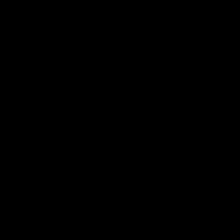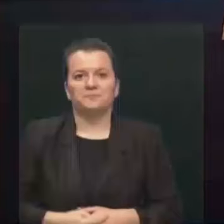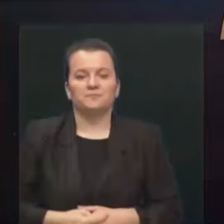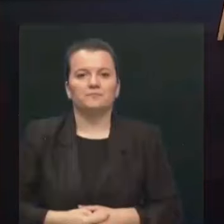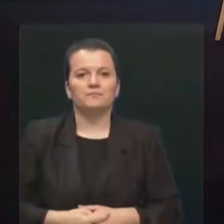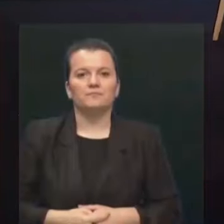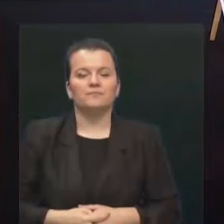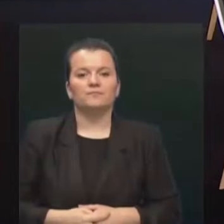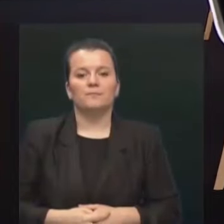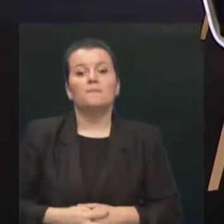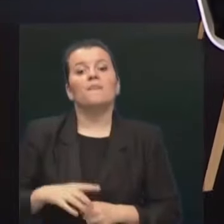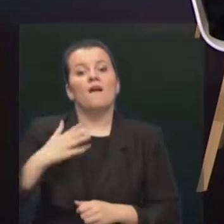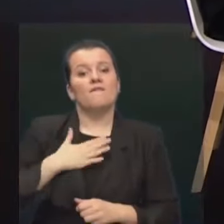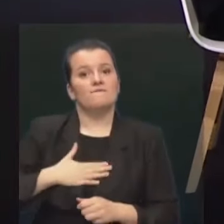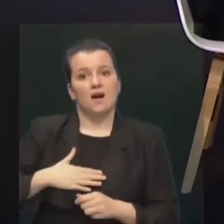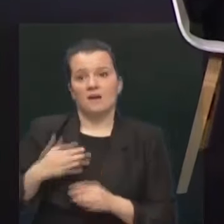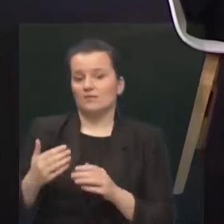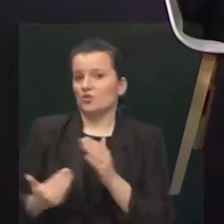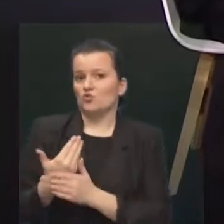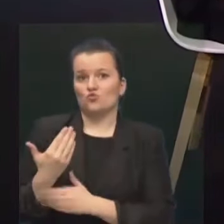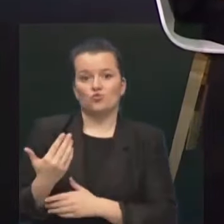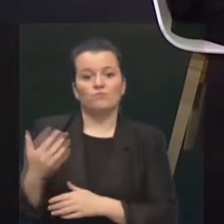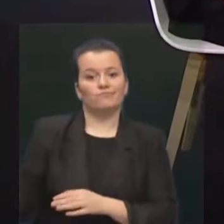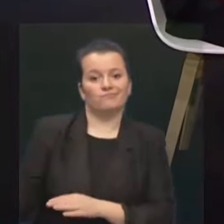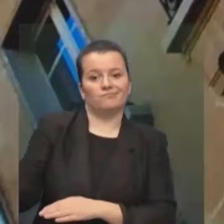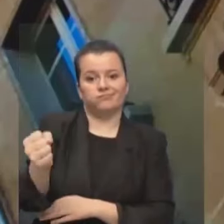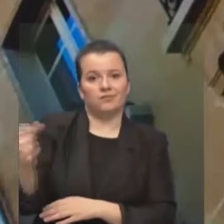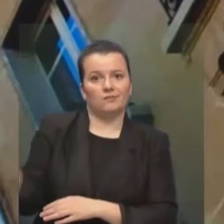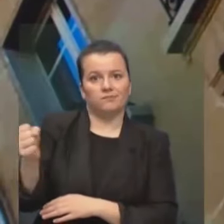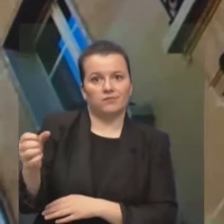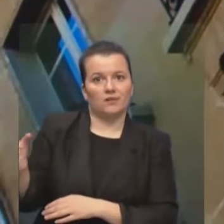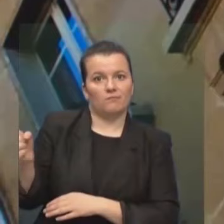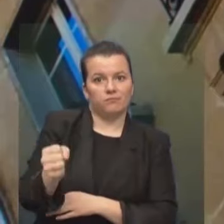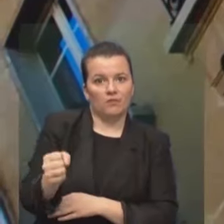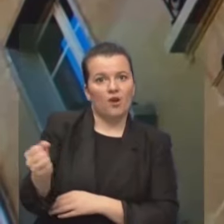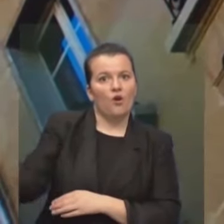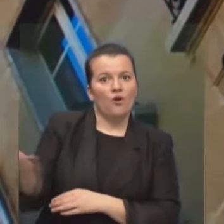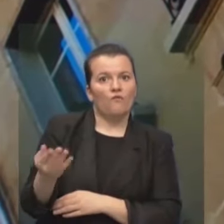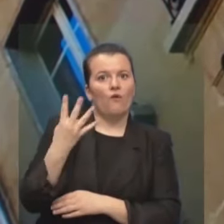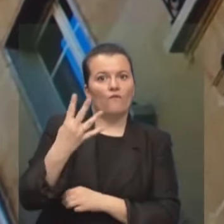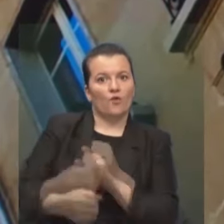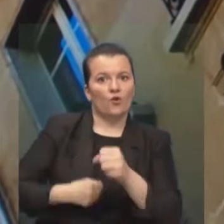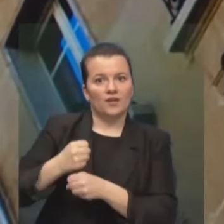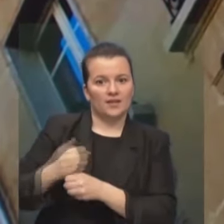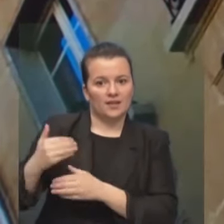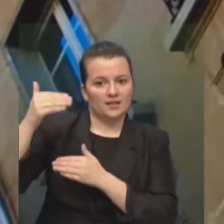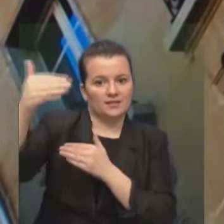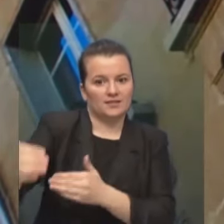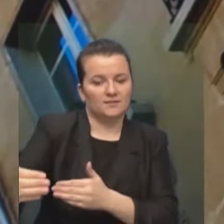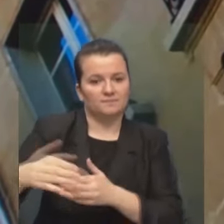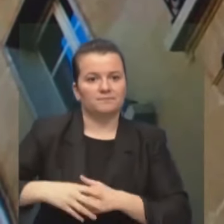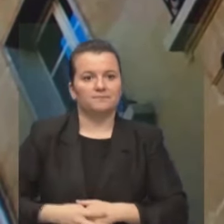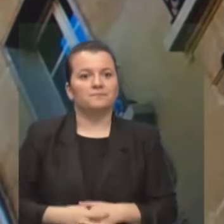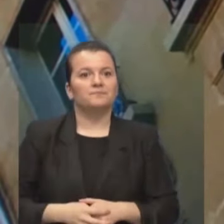appoint for 4 years under resolutions number 10 and 11 two new independent directors